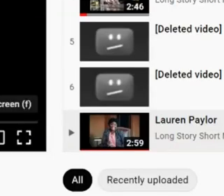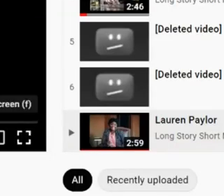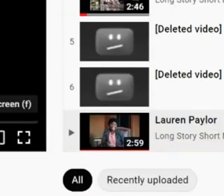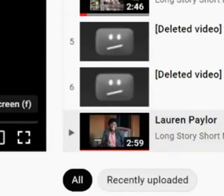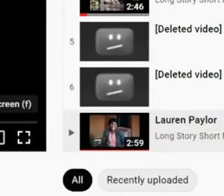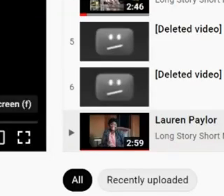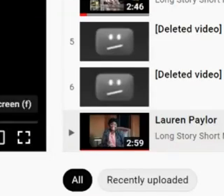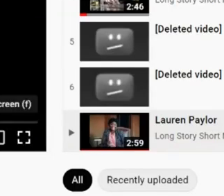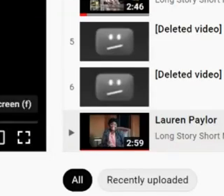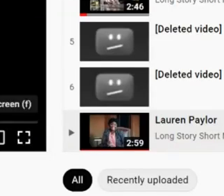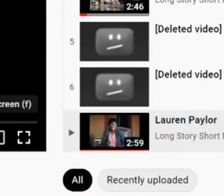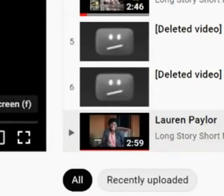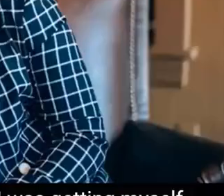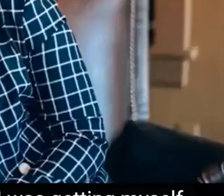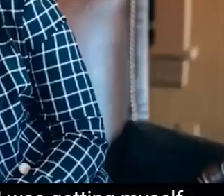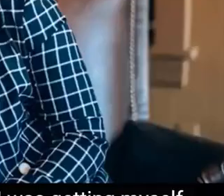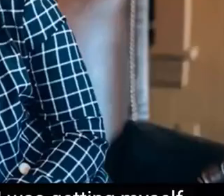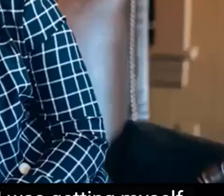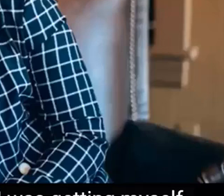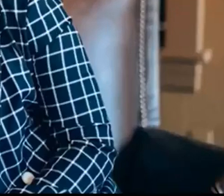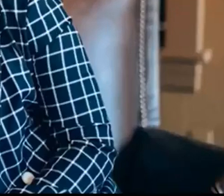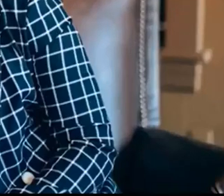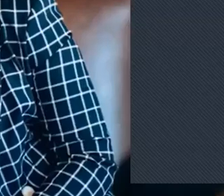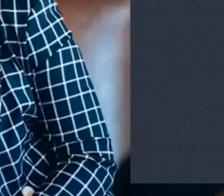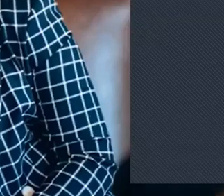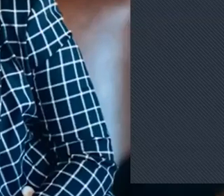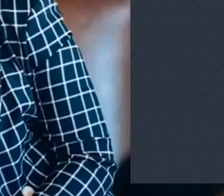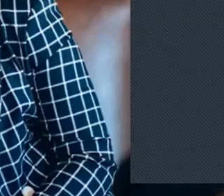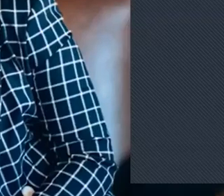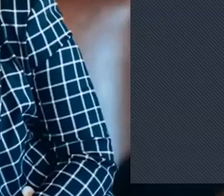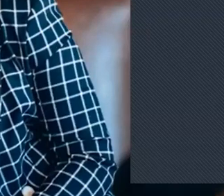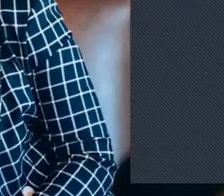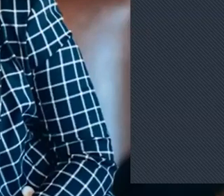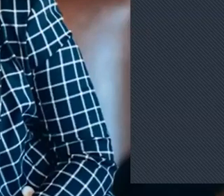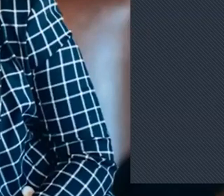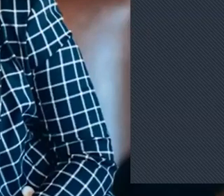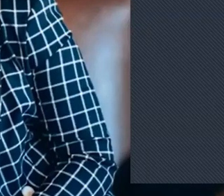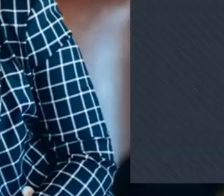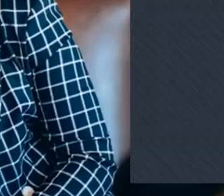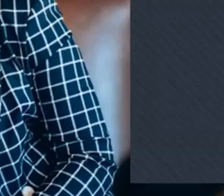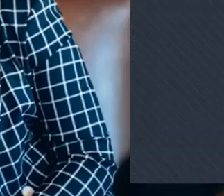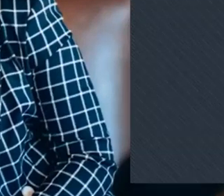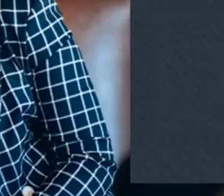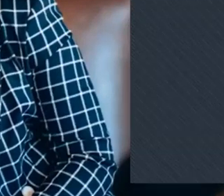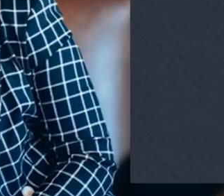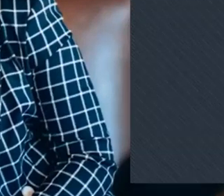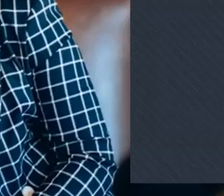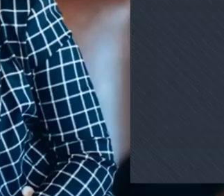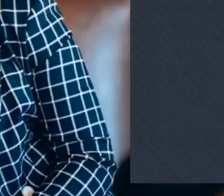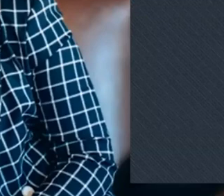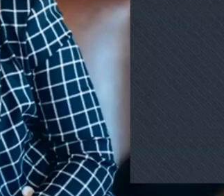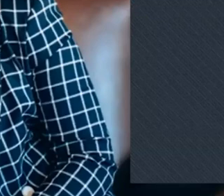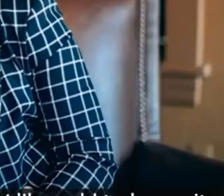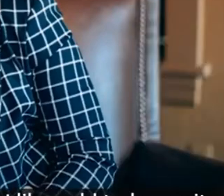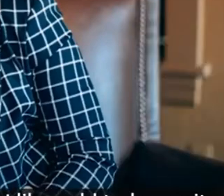And I didn't really know what I was getting myself into, but I knew there was something that I liked about the food and beverage industry. And I'd